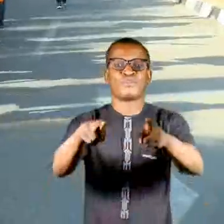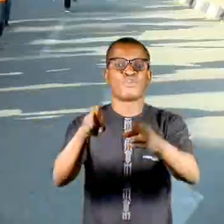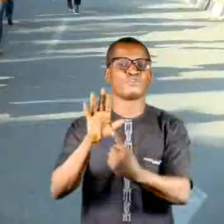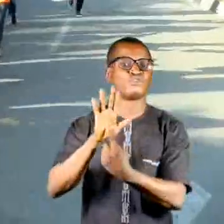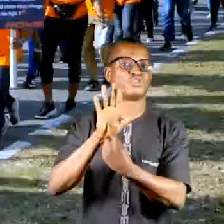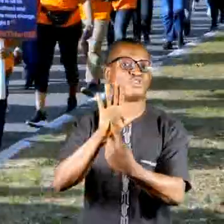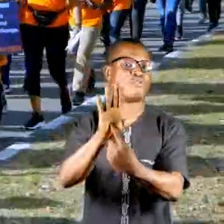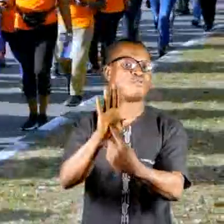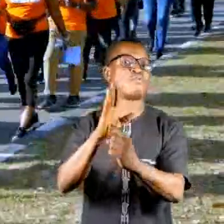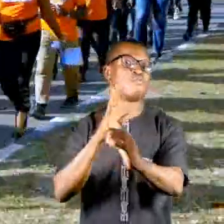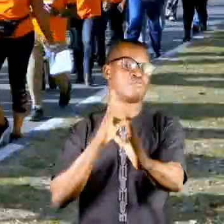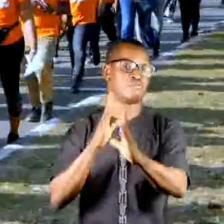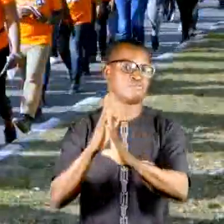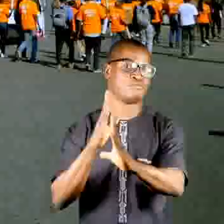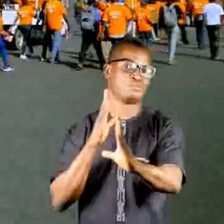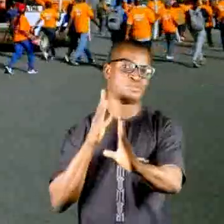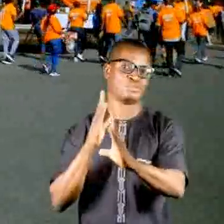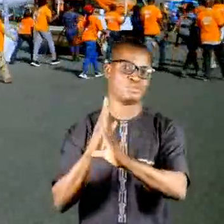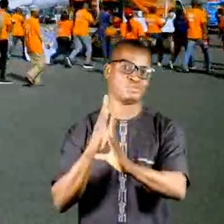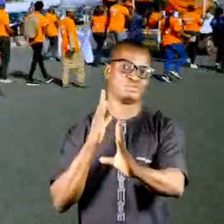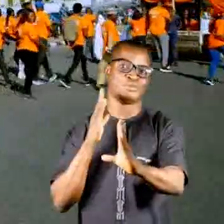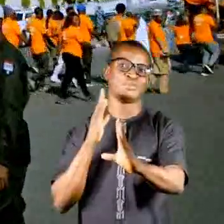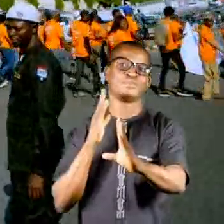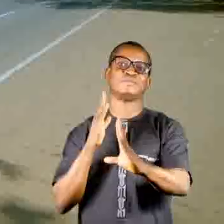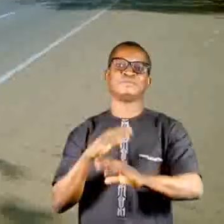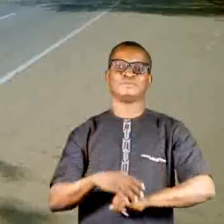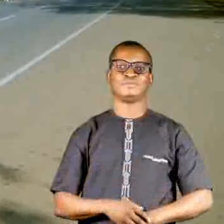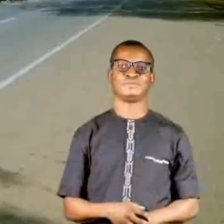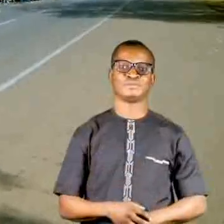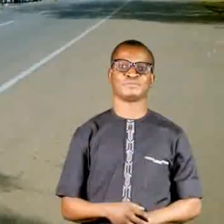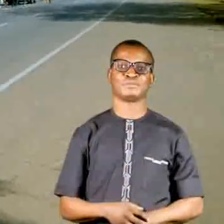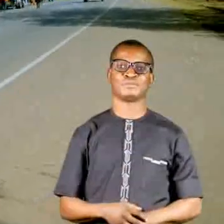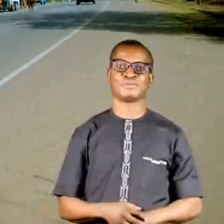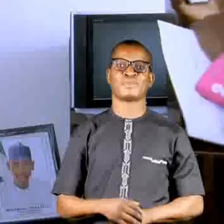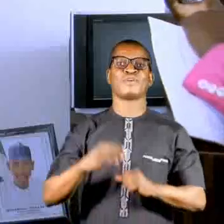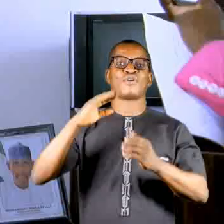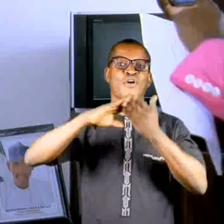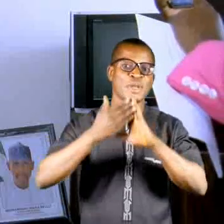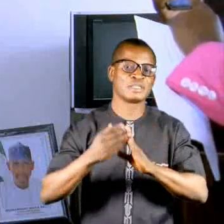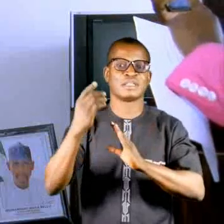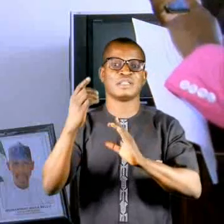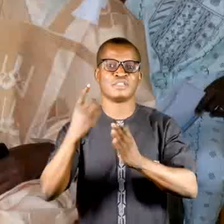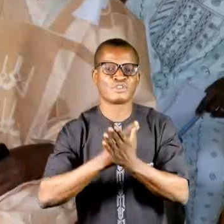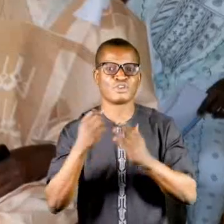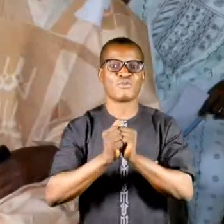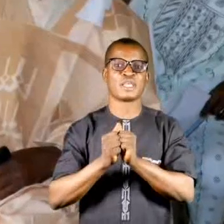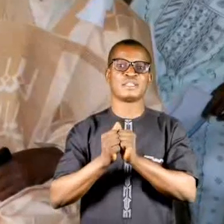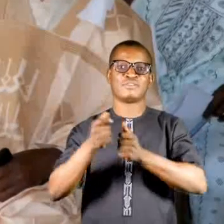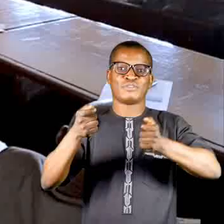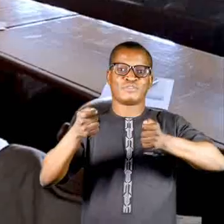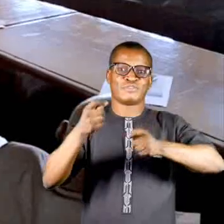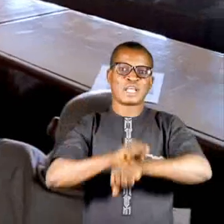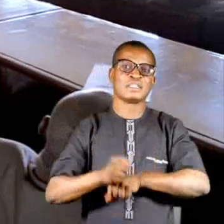walk, K community dialogue with traditional